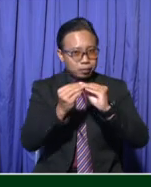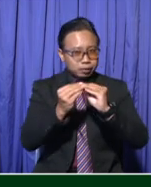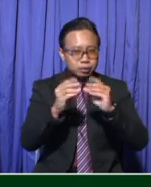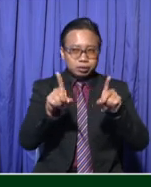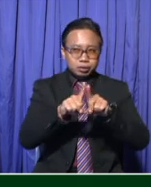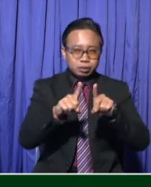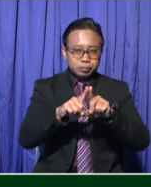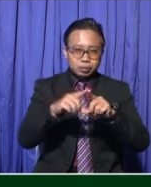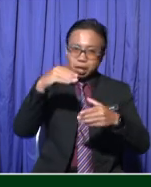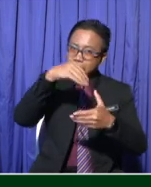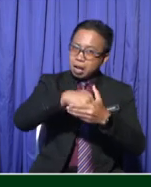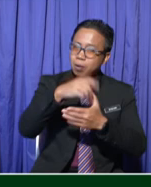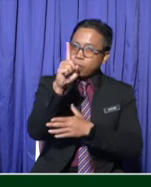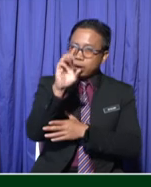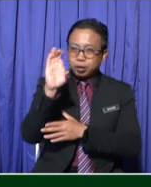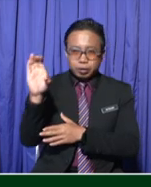within 100.